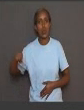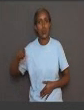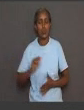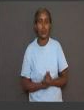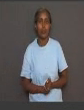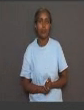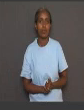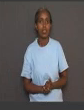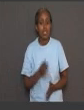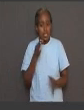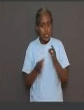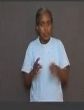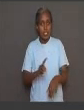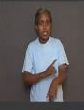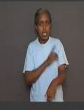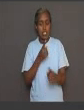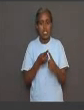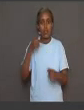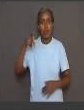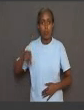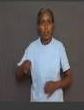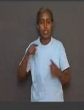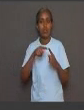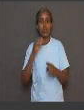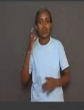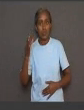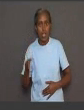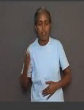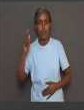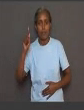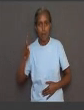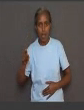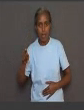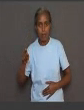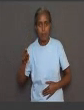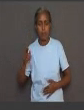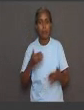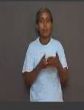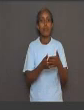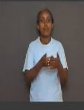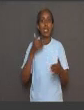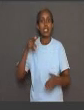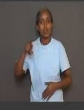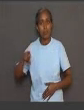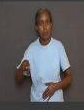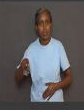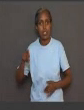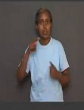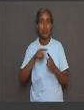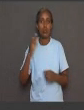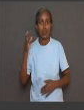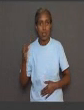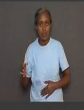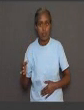If the distance from P to F prime minus P to